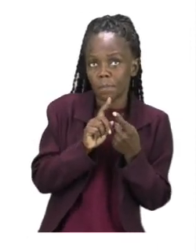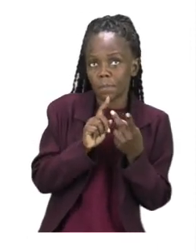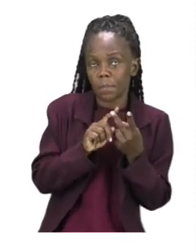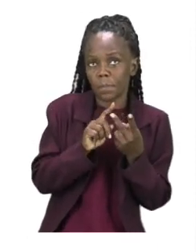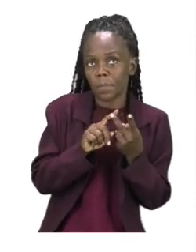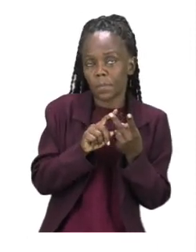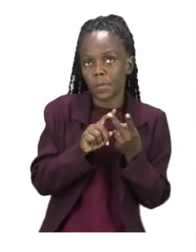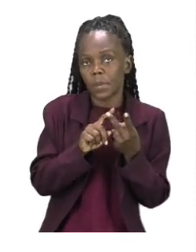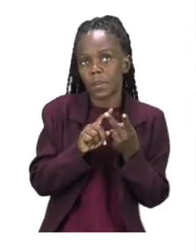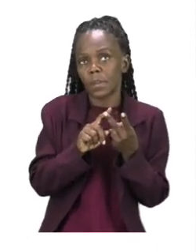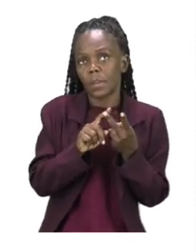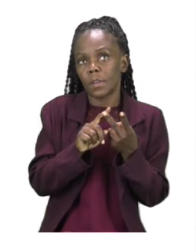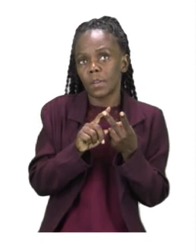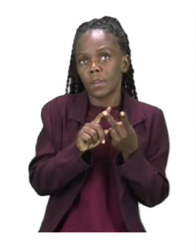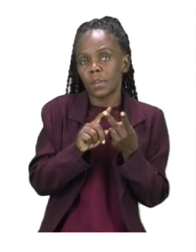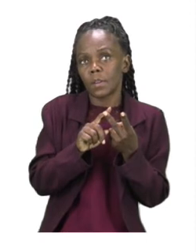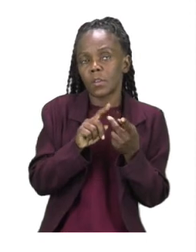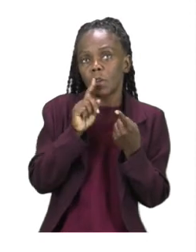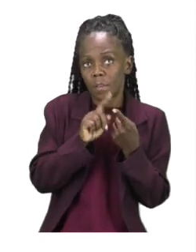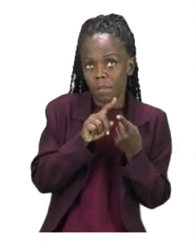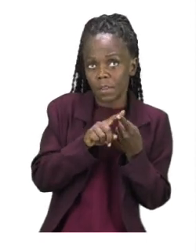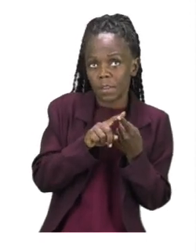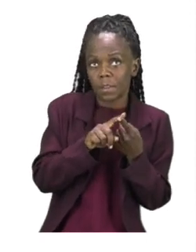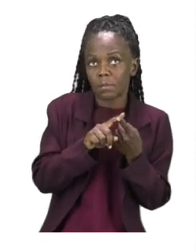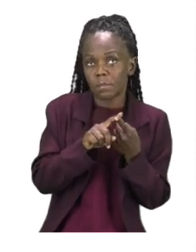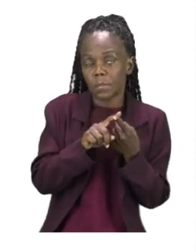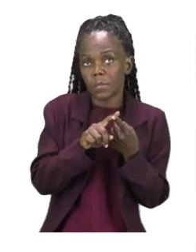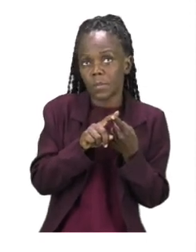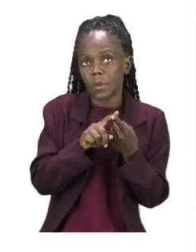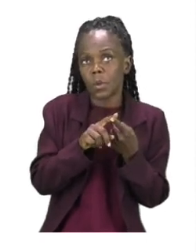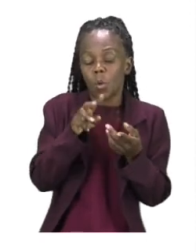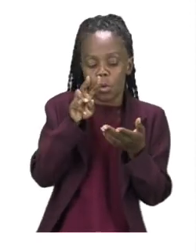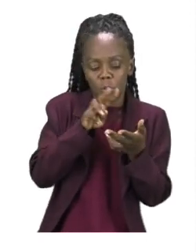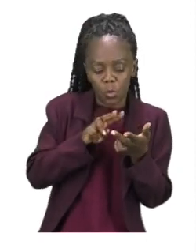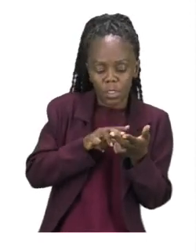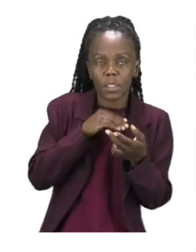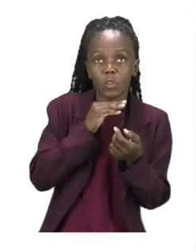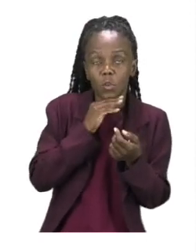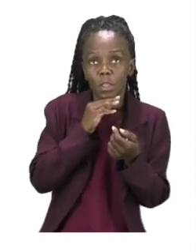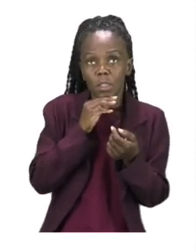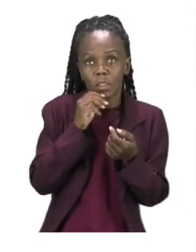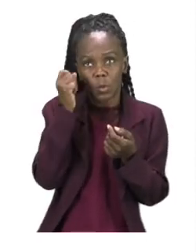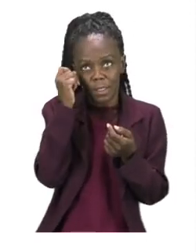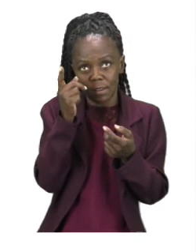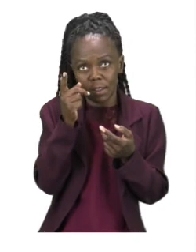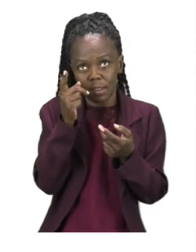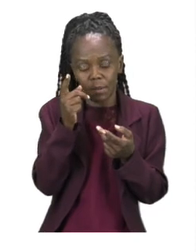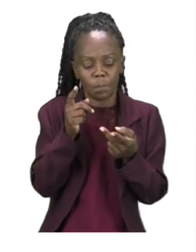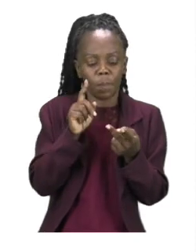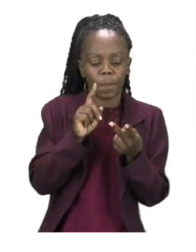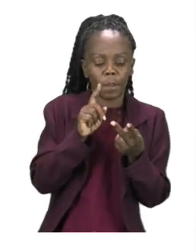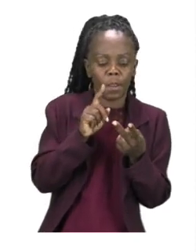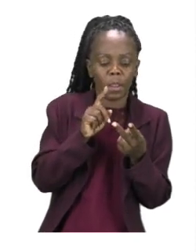the answers for the questions asked. And the third time we read our story is